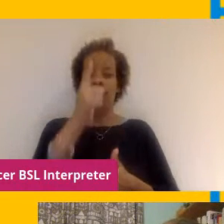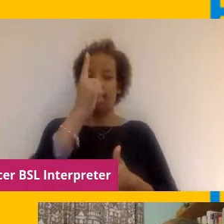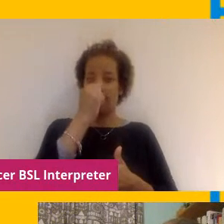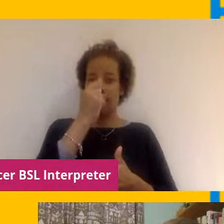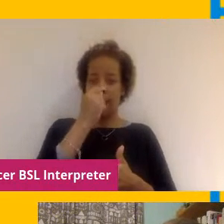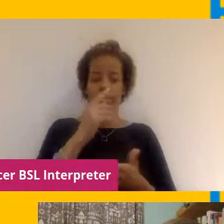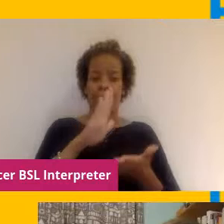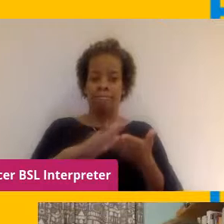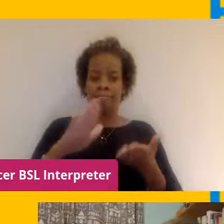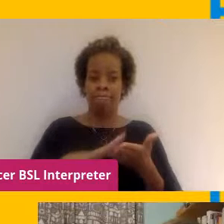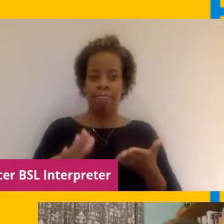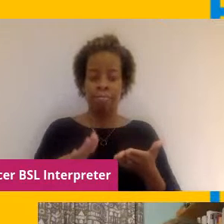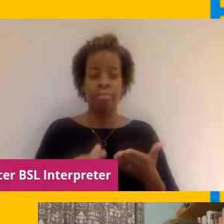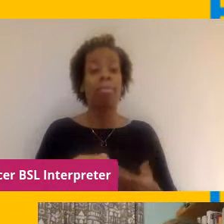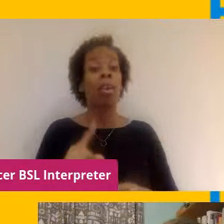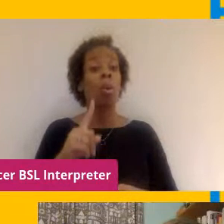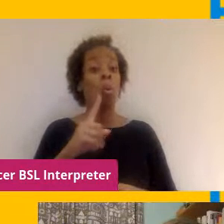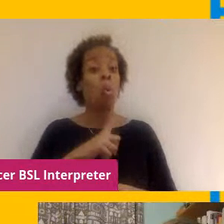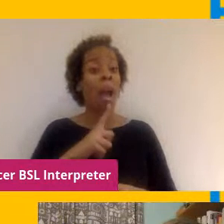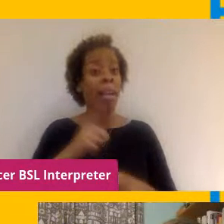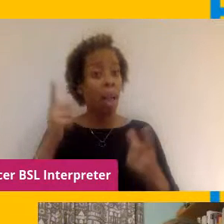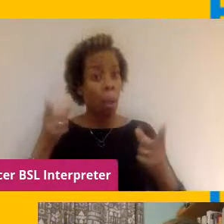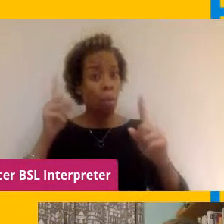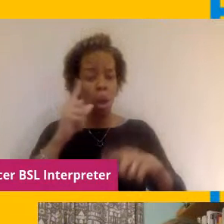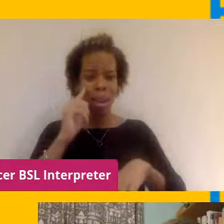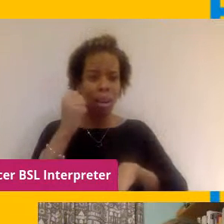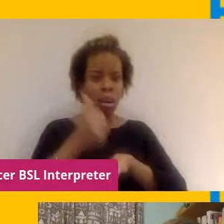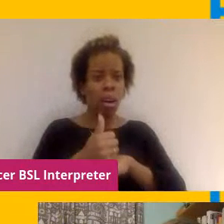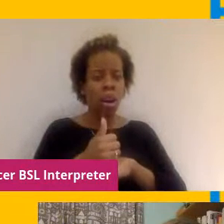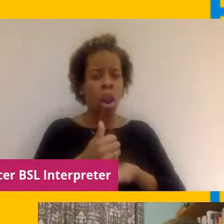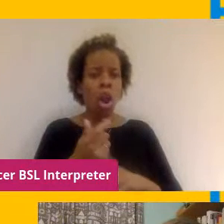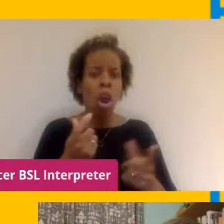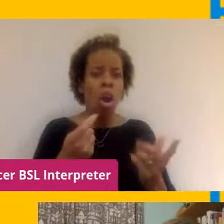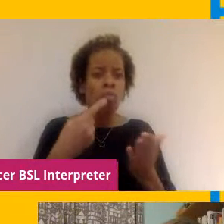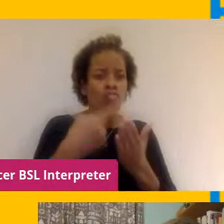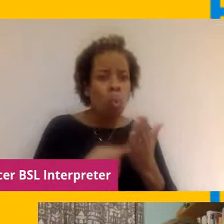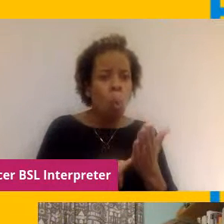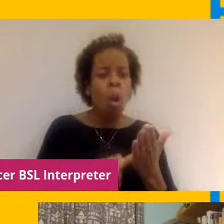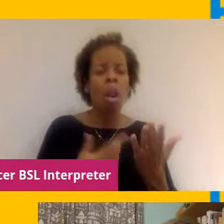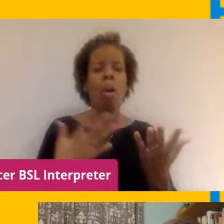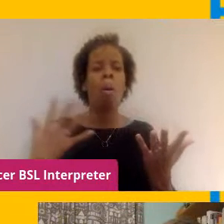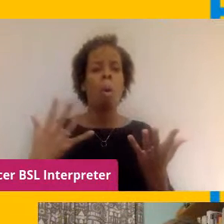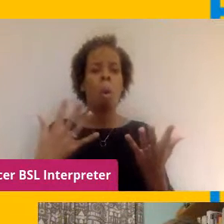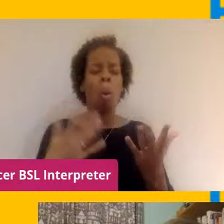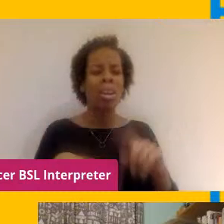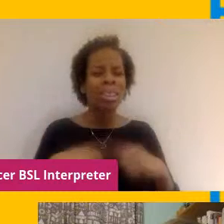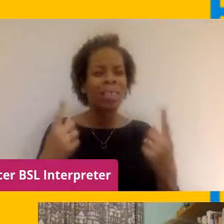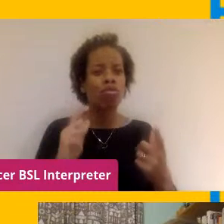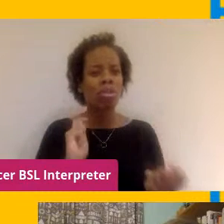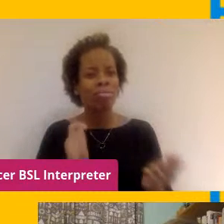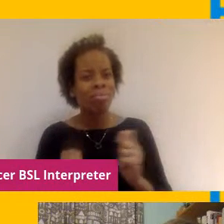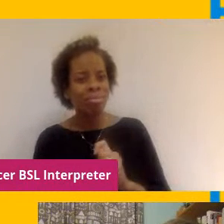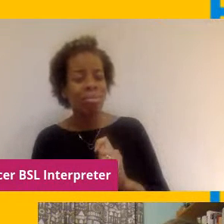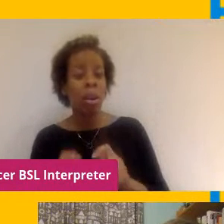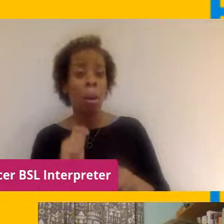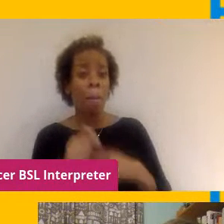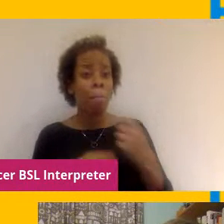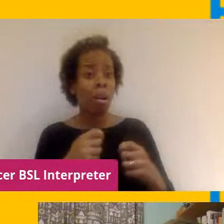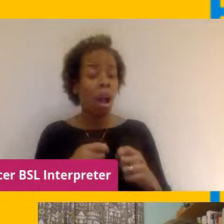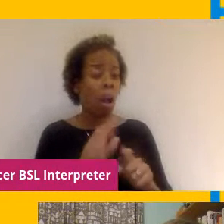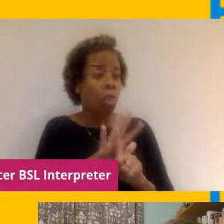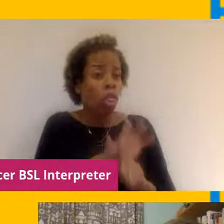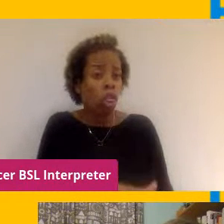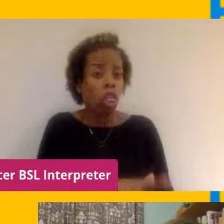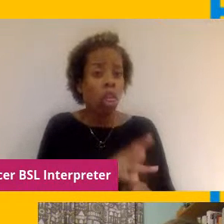measures that ensure that staff are not, being expected to work beyond their hours, and that there'll be no detriment faced to